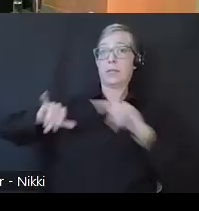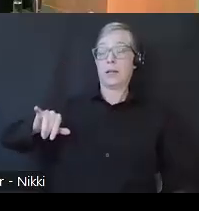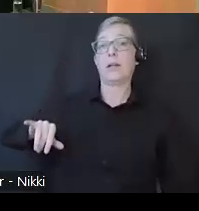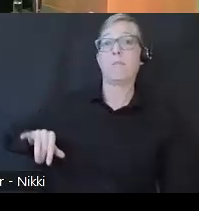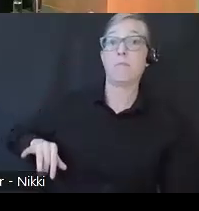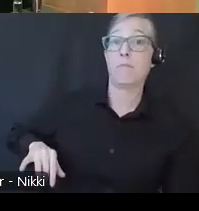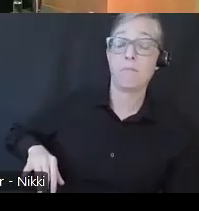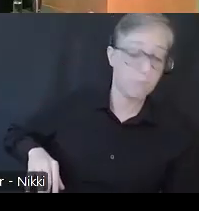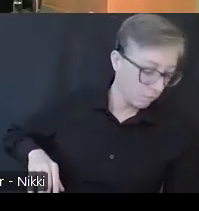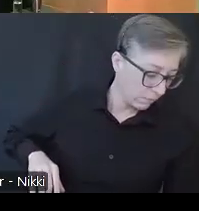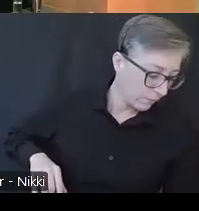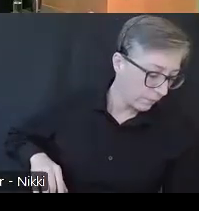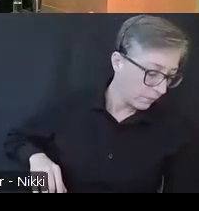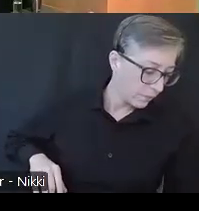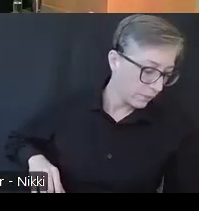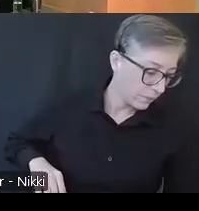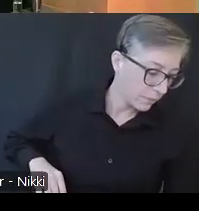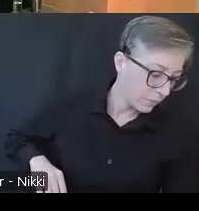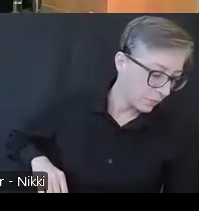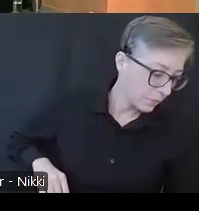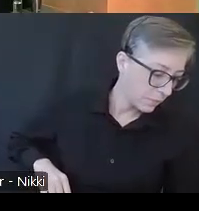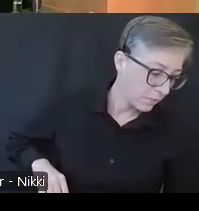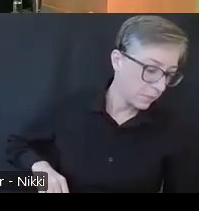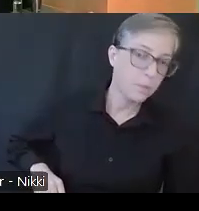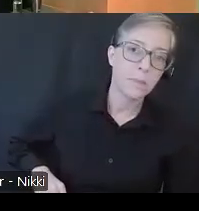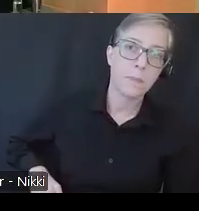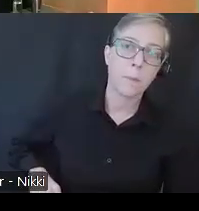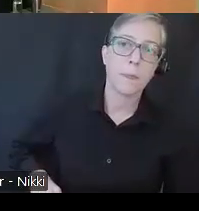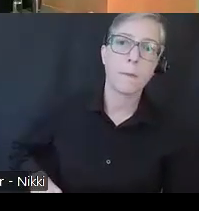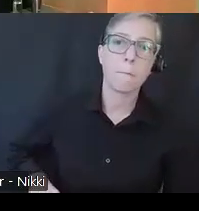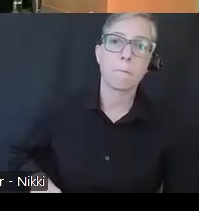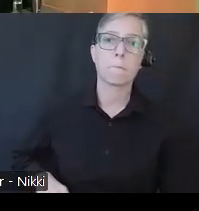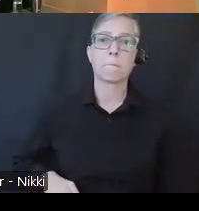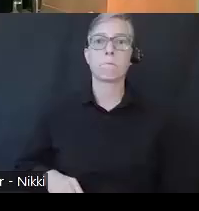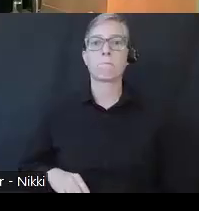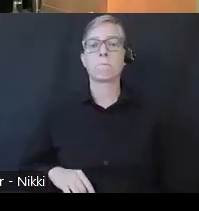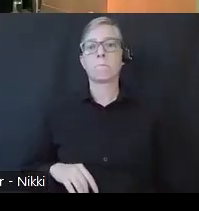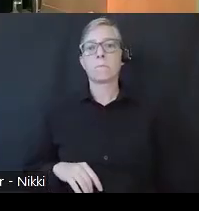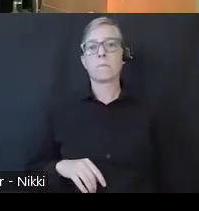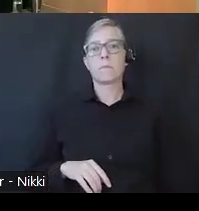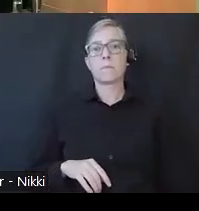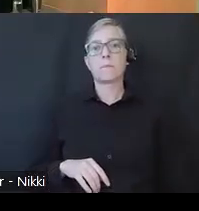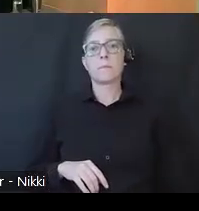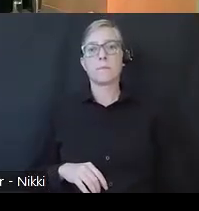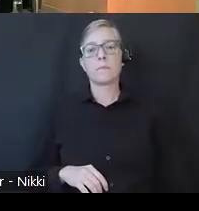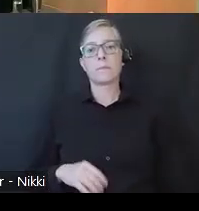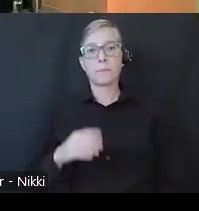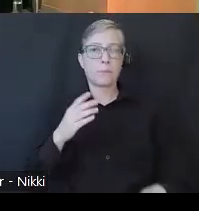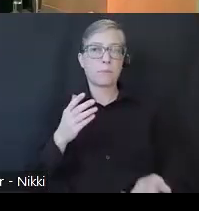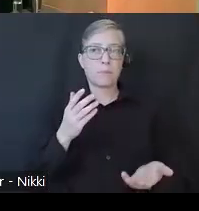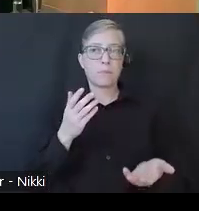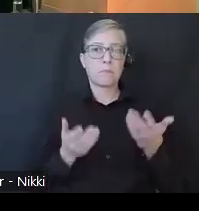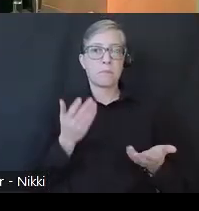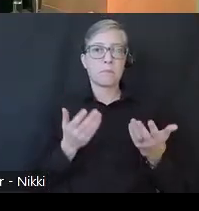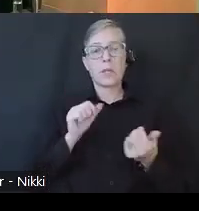And I think that could be kind of a method we